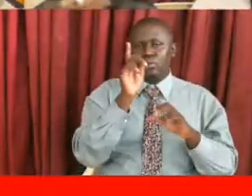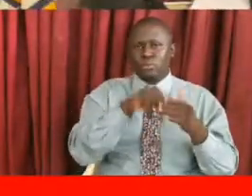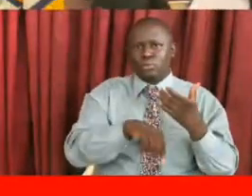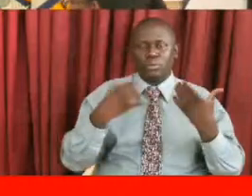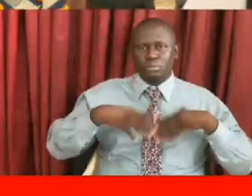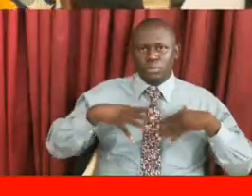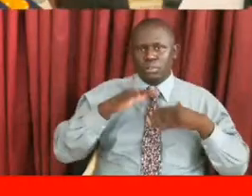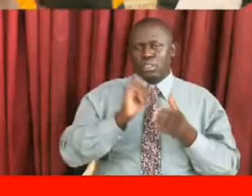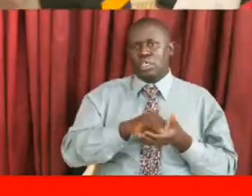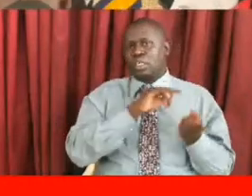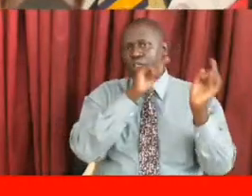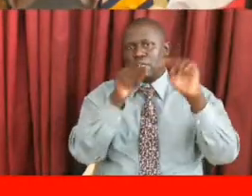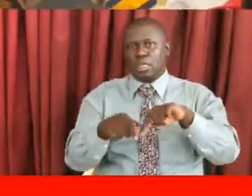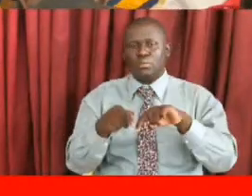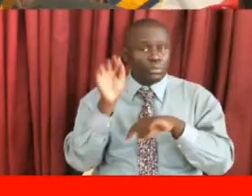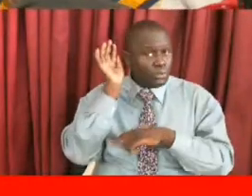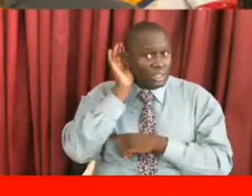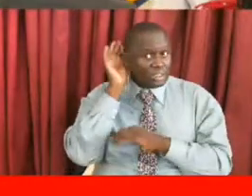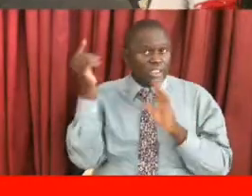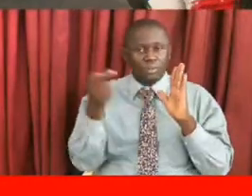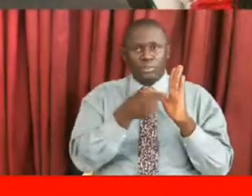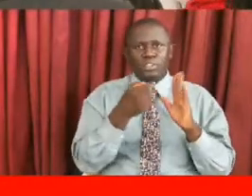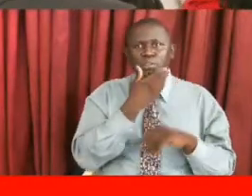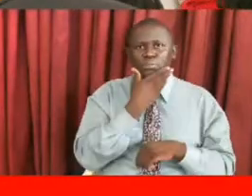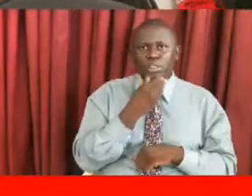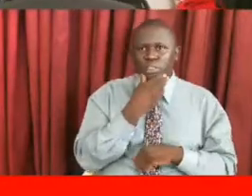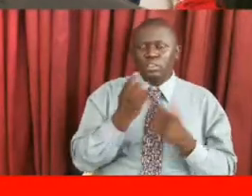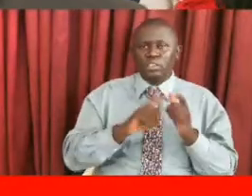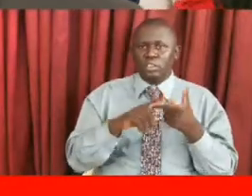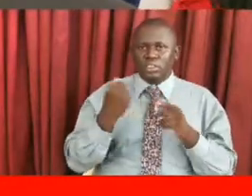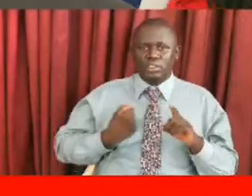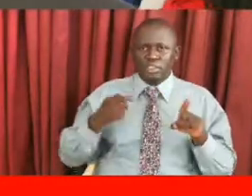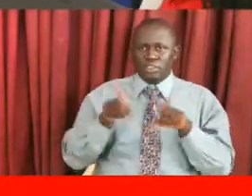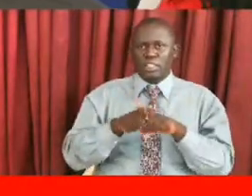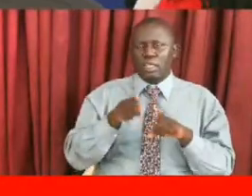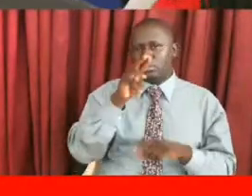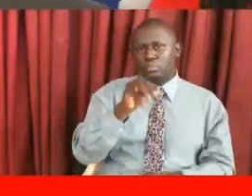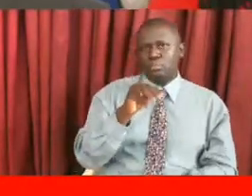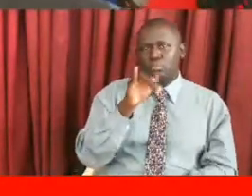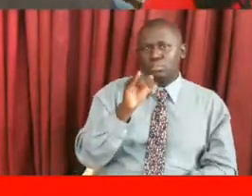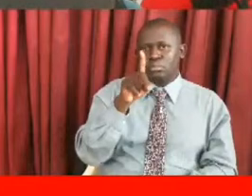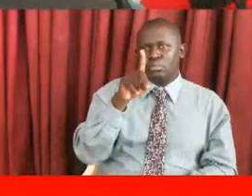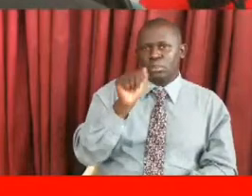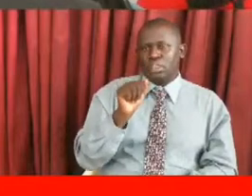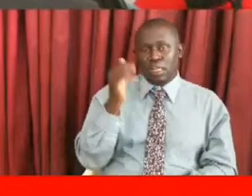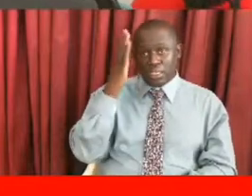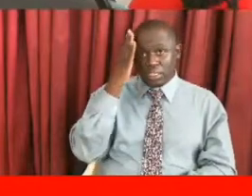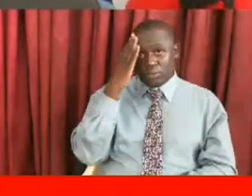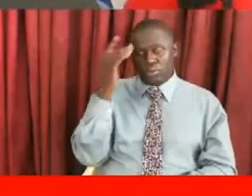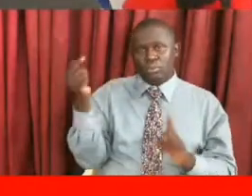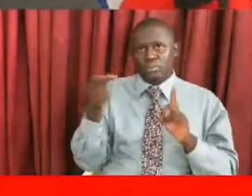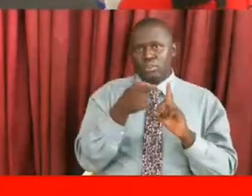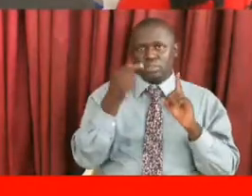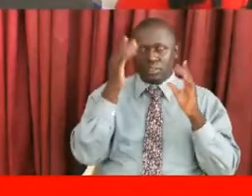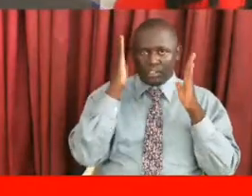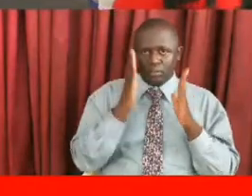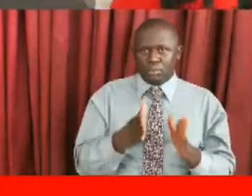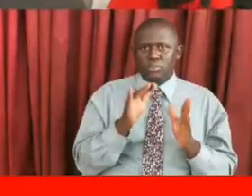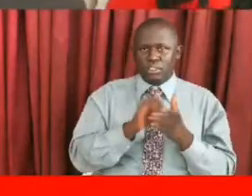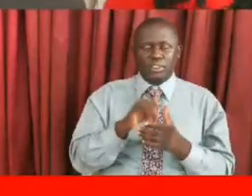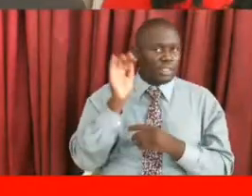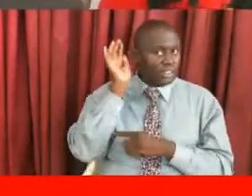come to this man and sister mid knew this one that they are listening